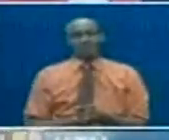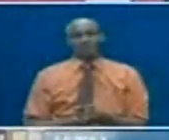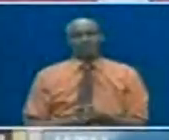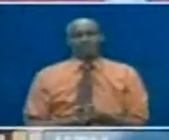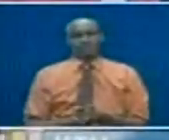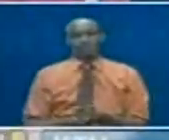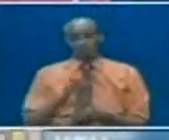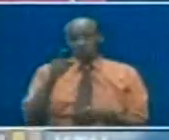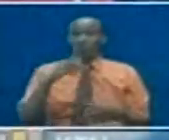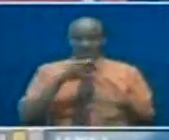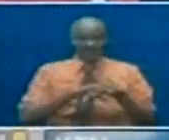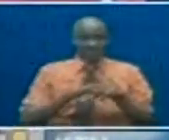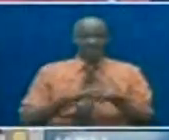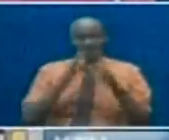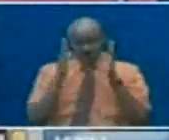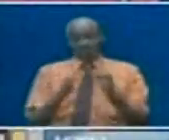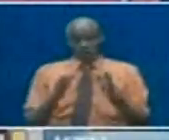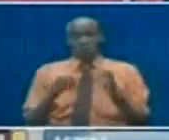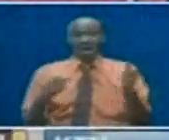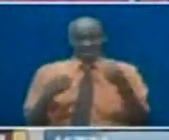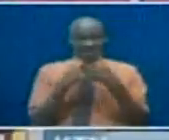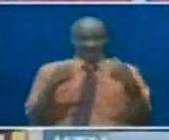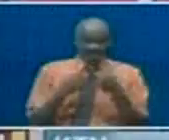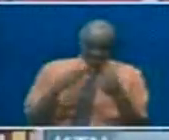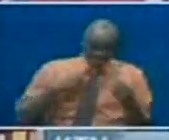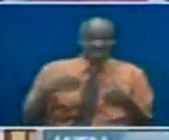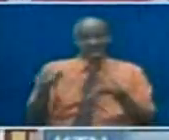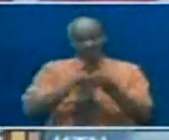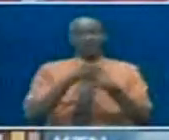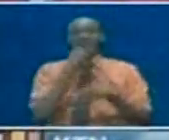You get personal accident cover worth 500,000.